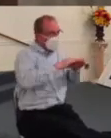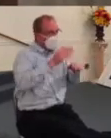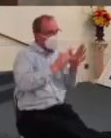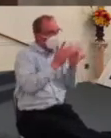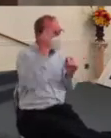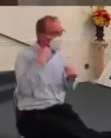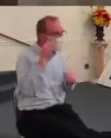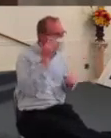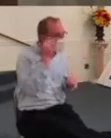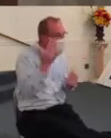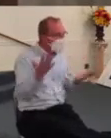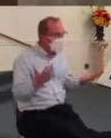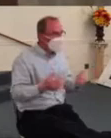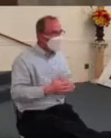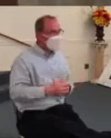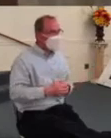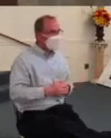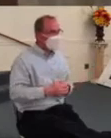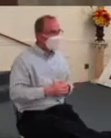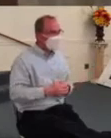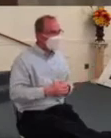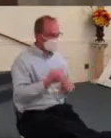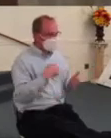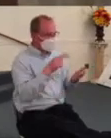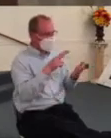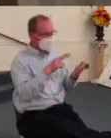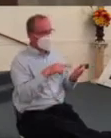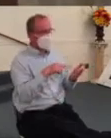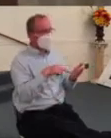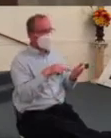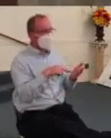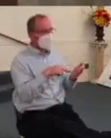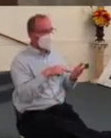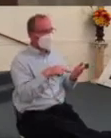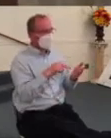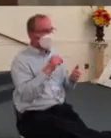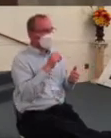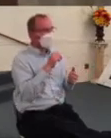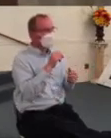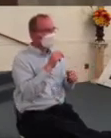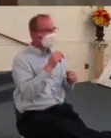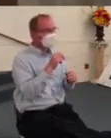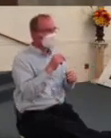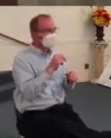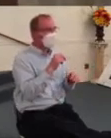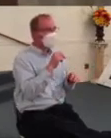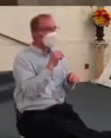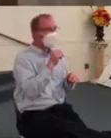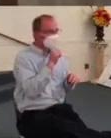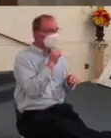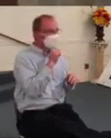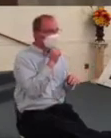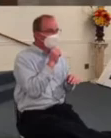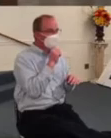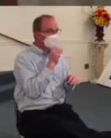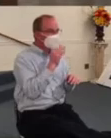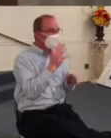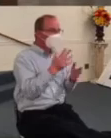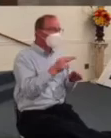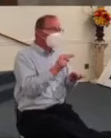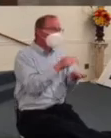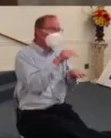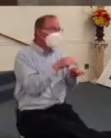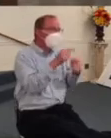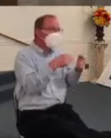was not unusual. When you had a guest come into your home, you would